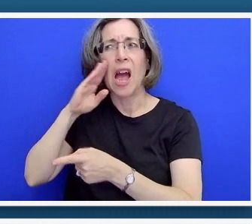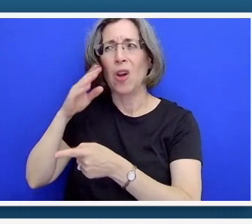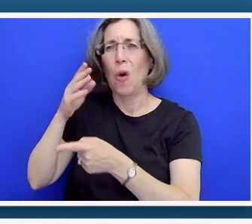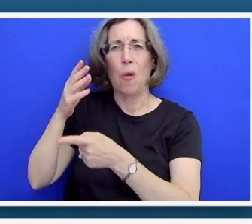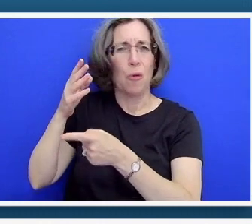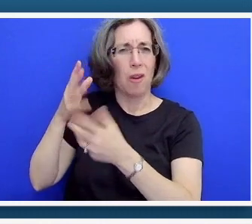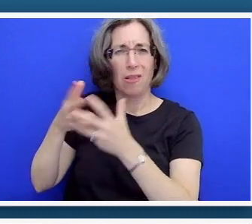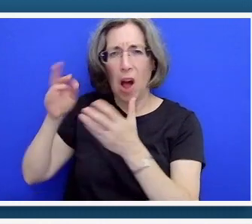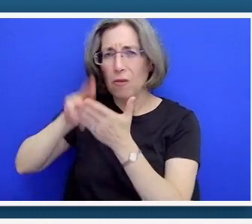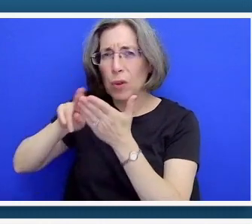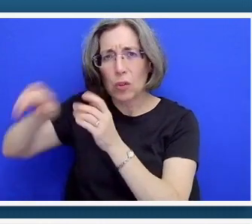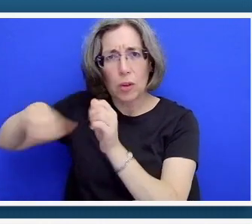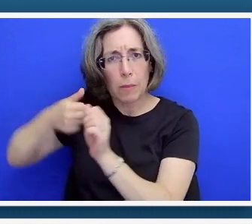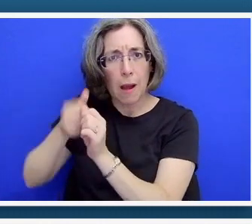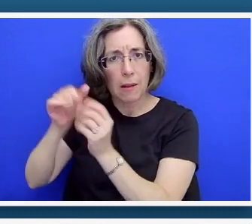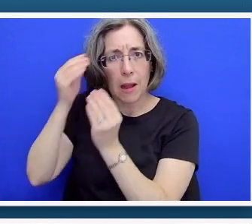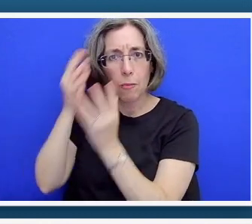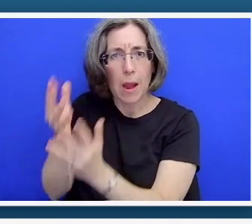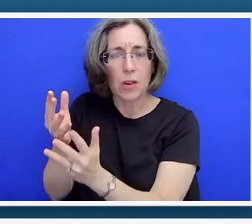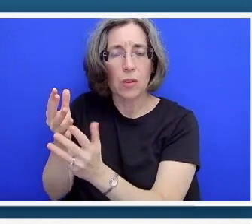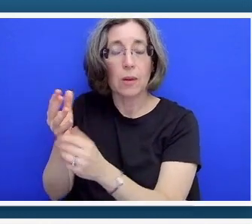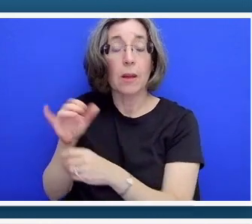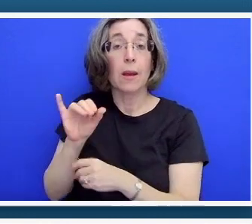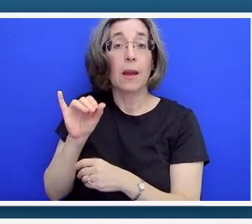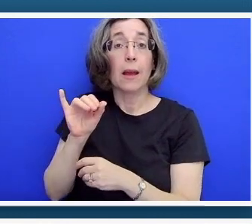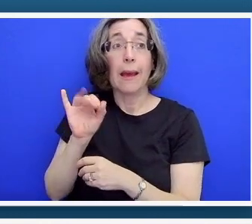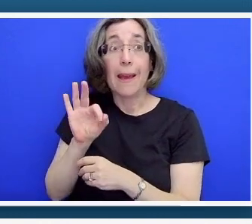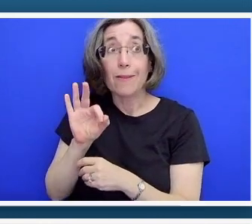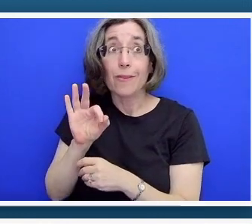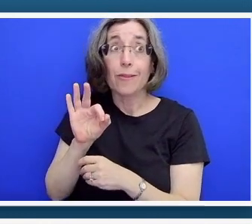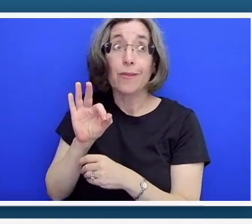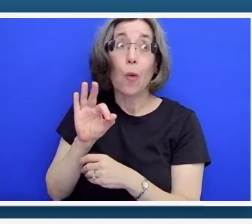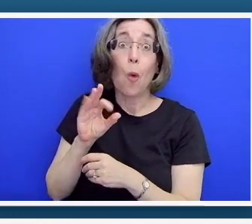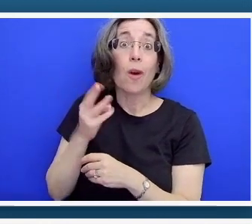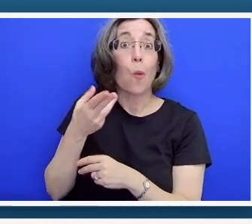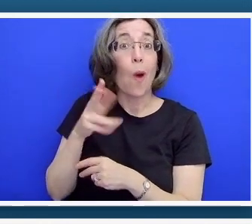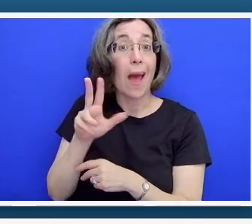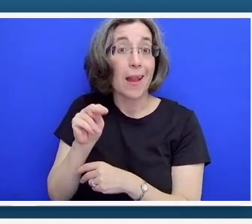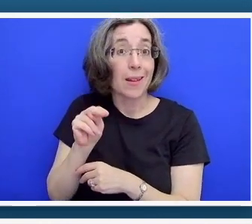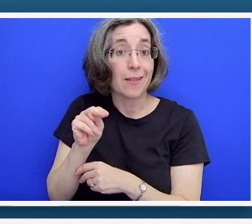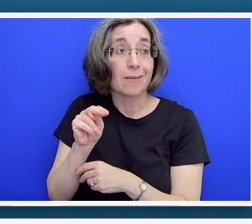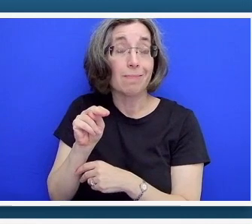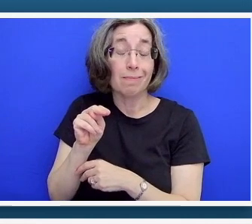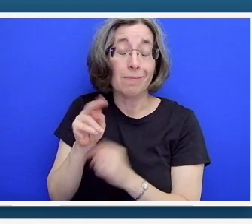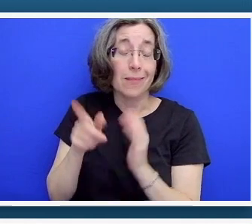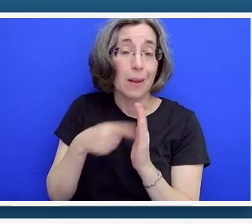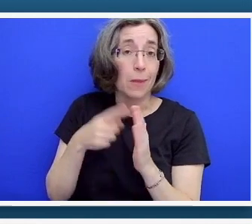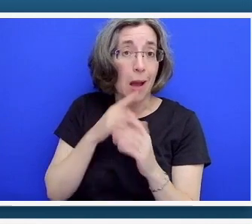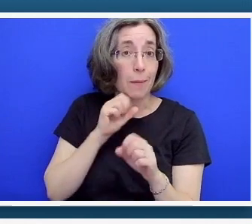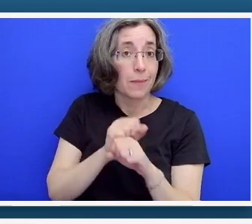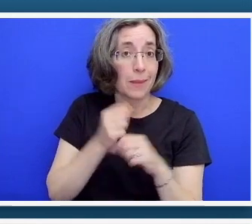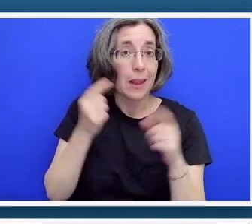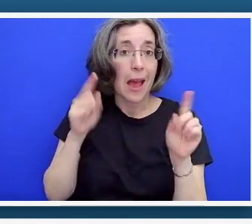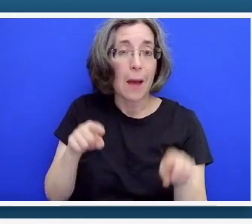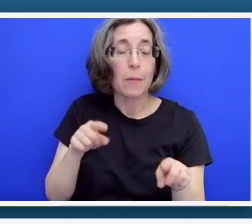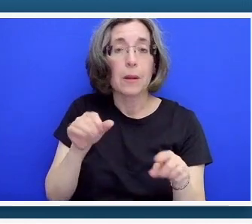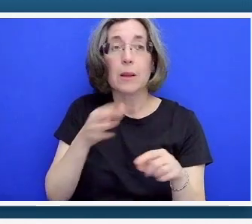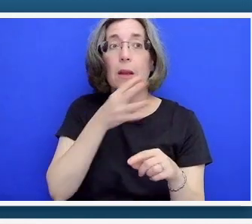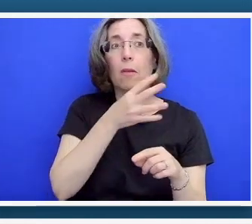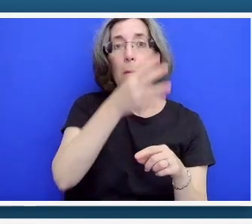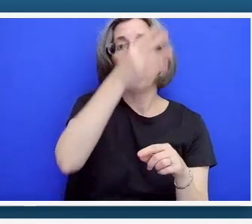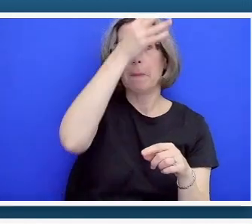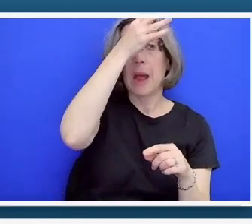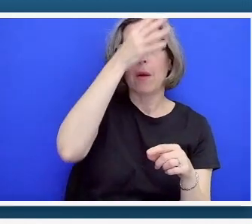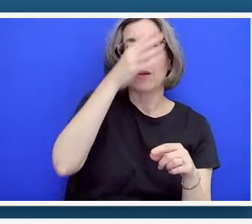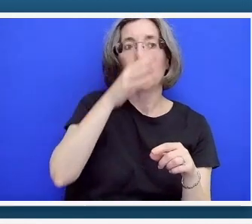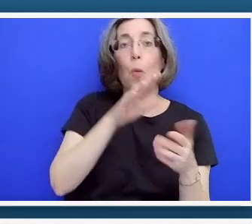be something that if and when, and this has happened, parents or school board members want to see where I'm getting